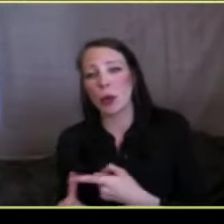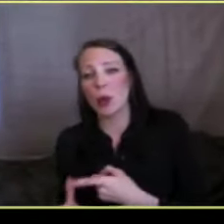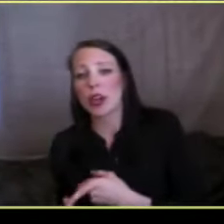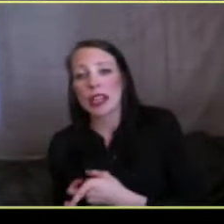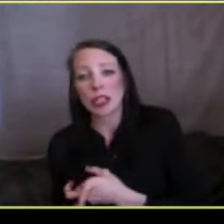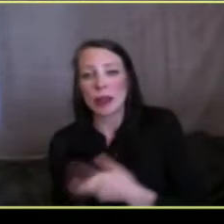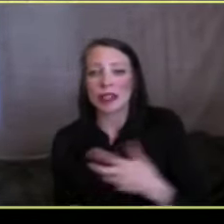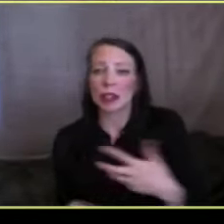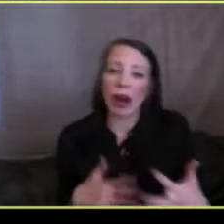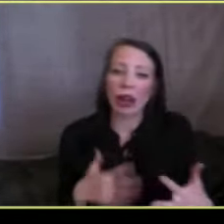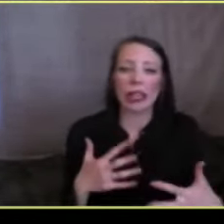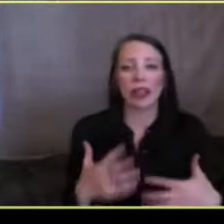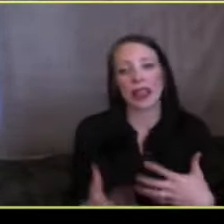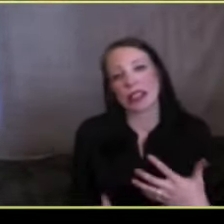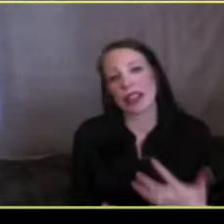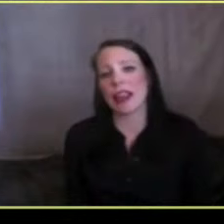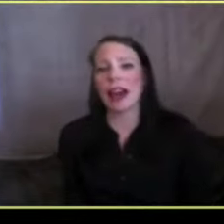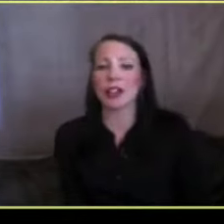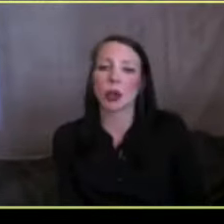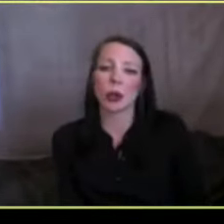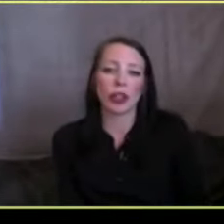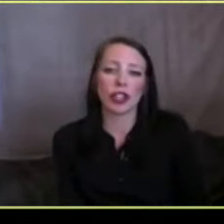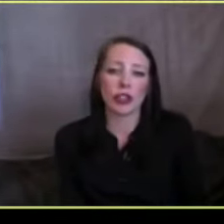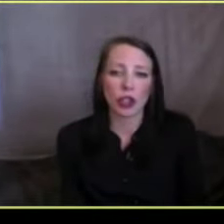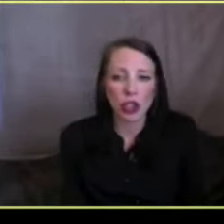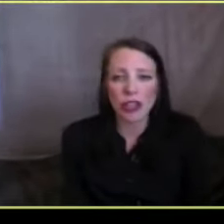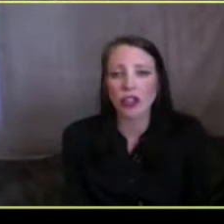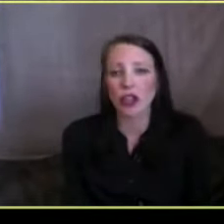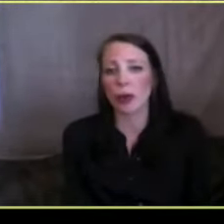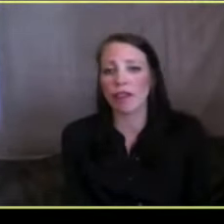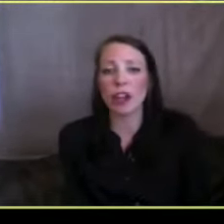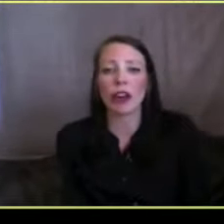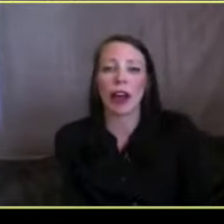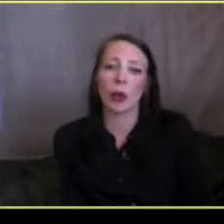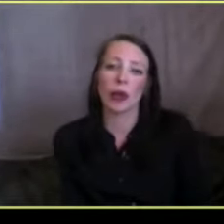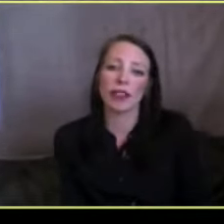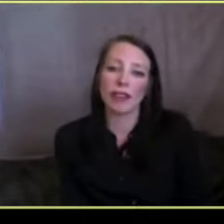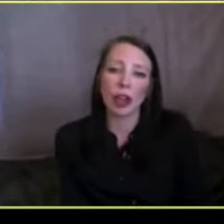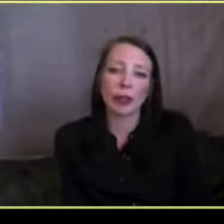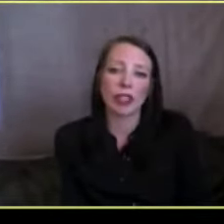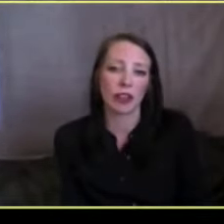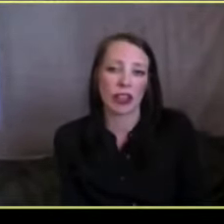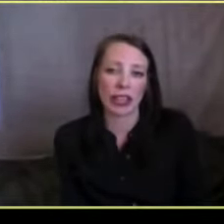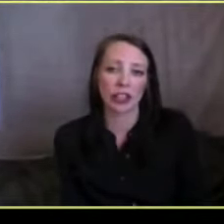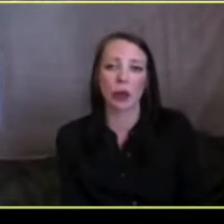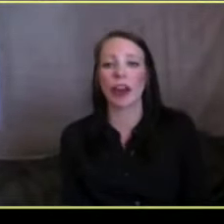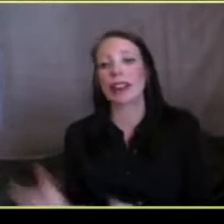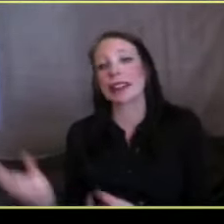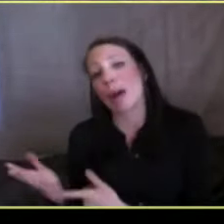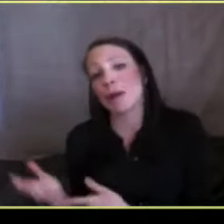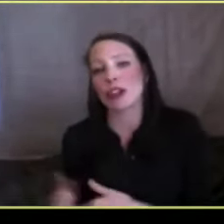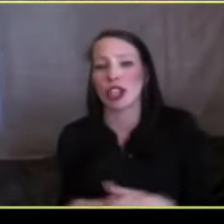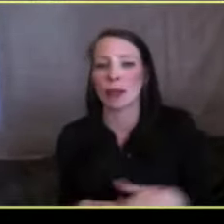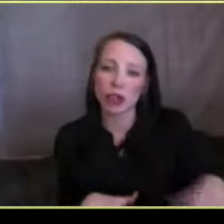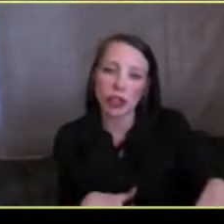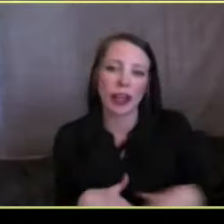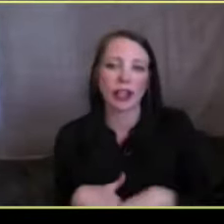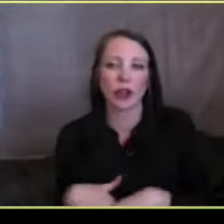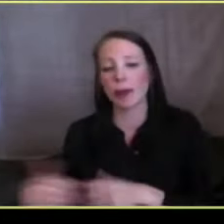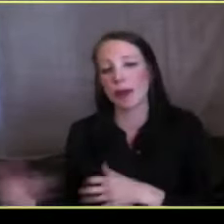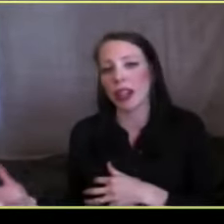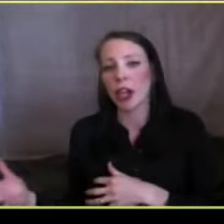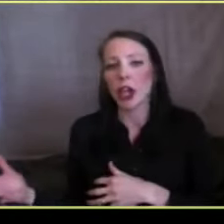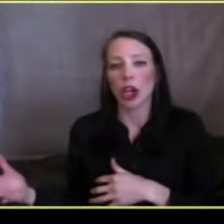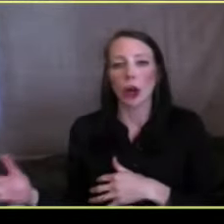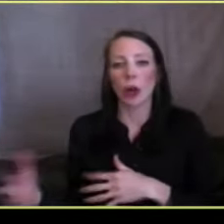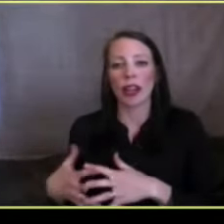people who speak Somali and things like that. And so we would just gesture, we'd figure it out. We'd develop different things. If we had to stop the machine, push the button or